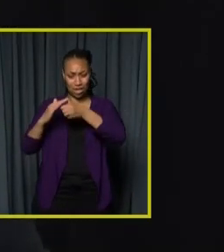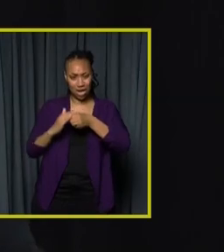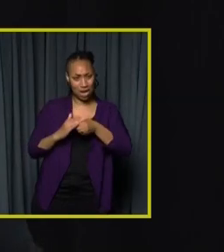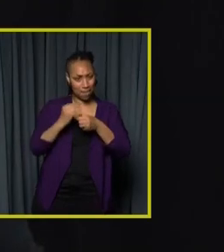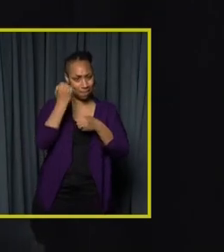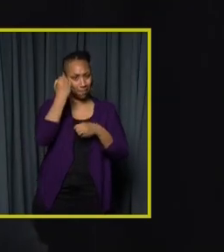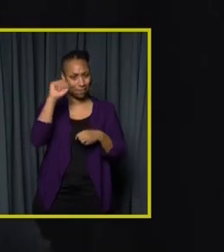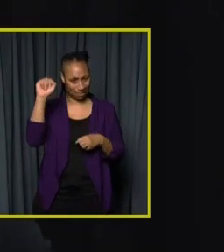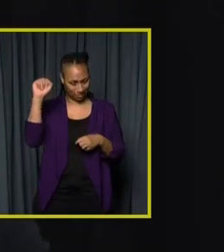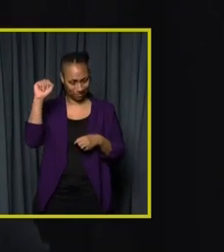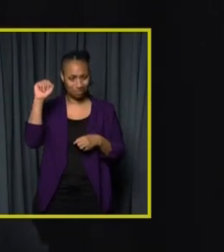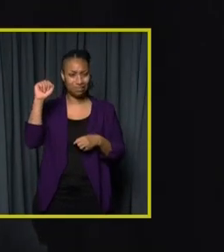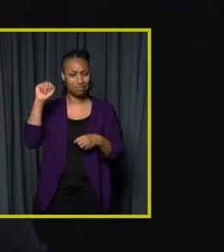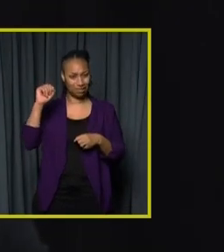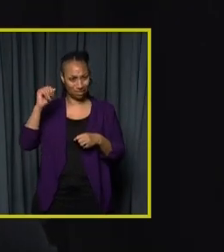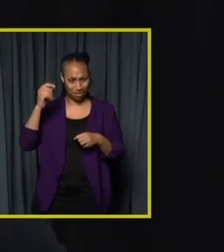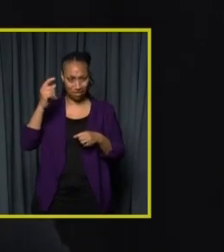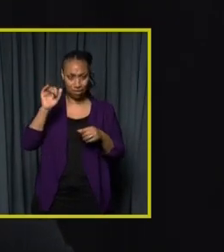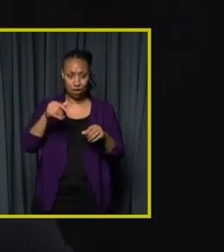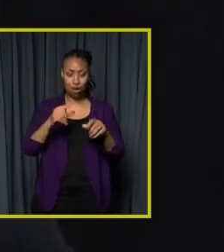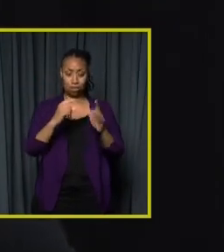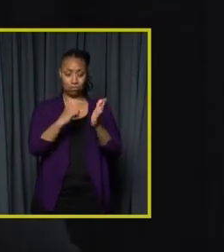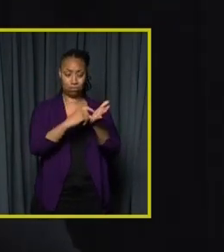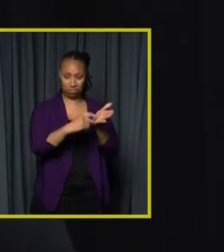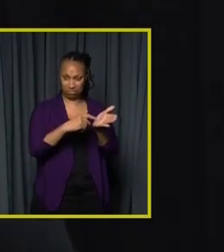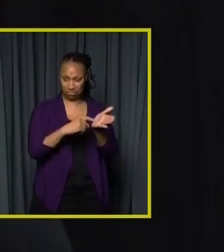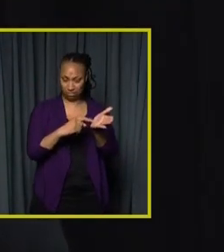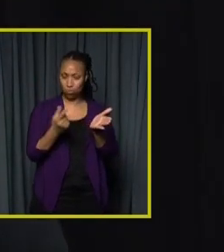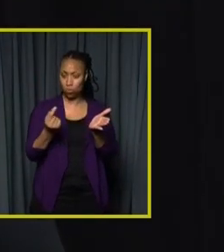to 90975 or go to